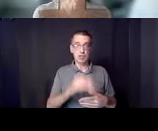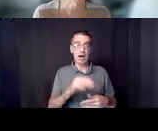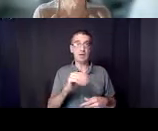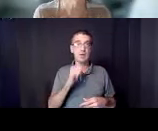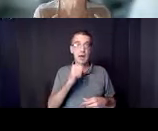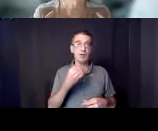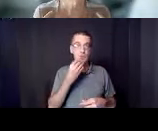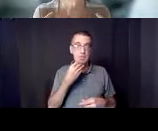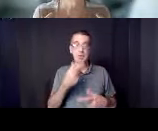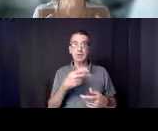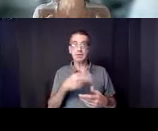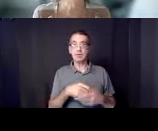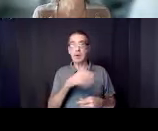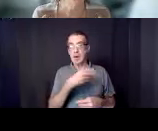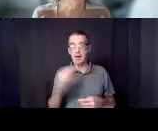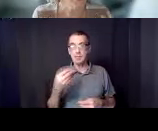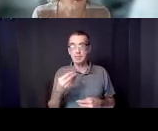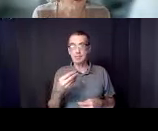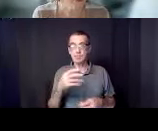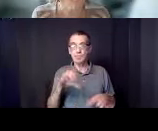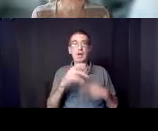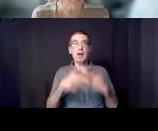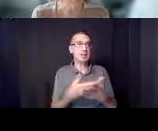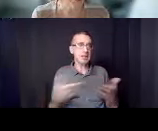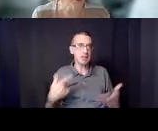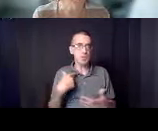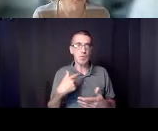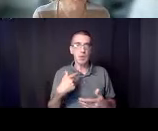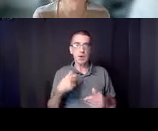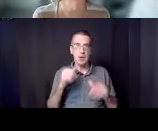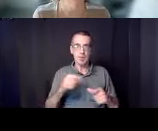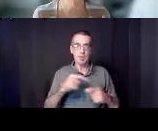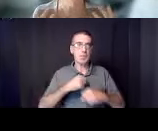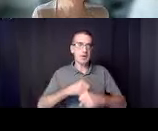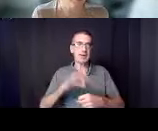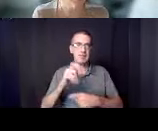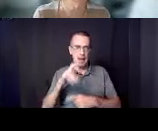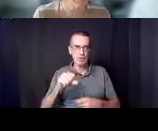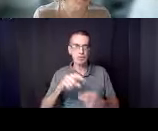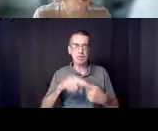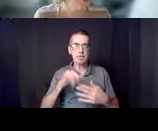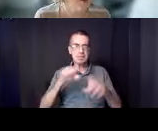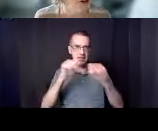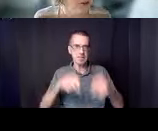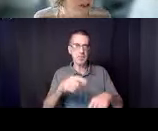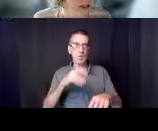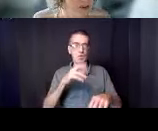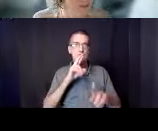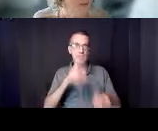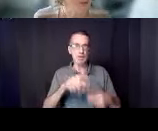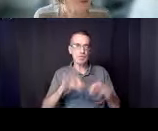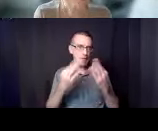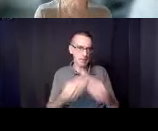or can do the kinds of things that we know build protective factors and improve systems response to families'